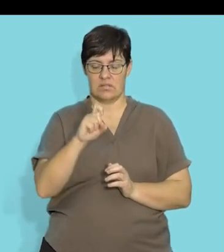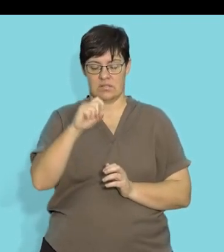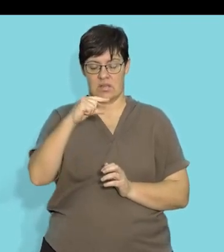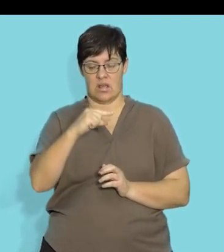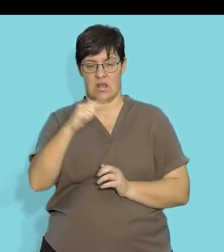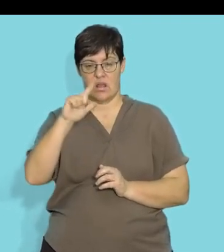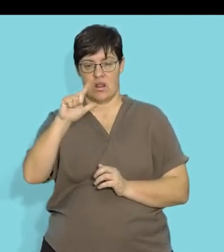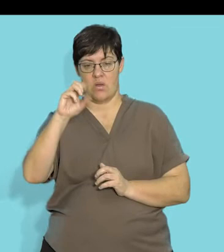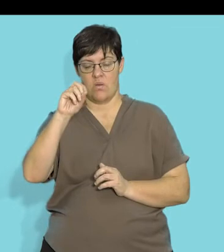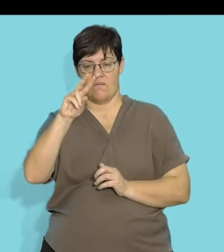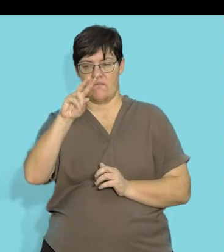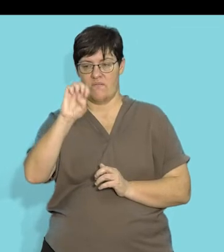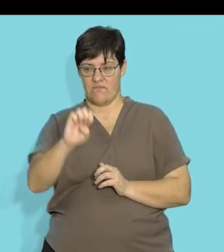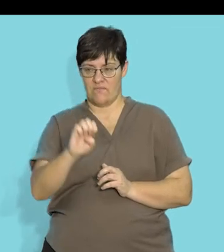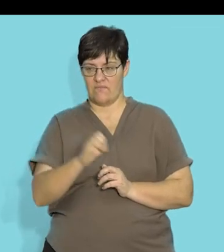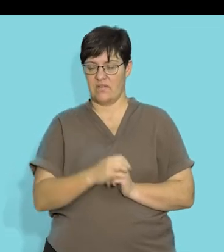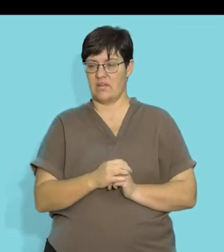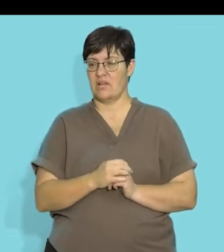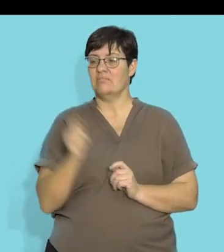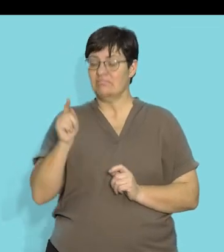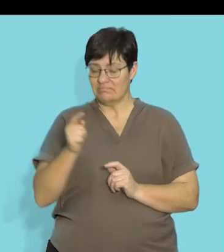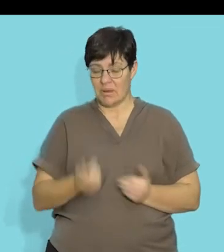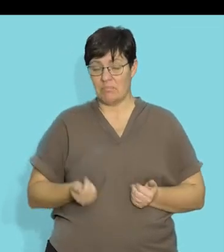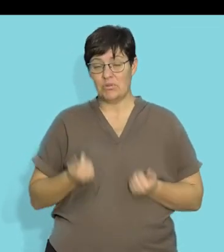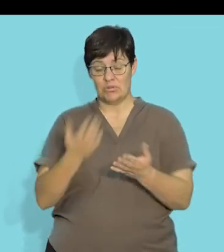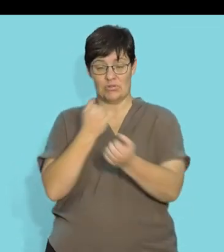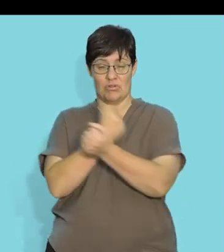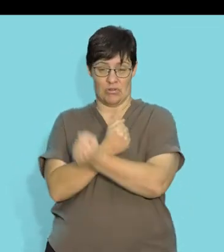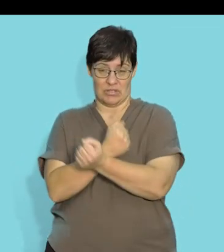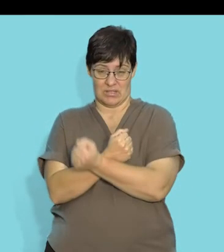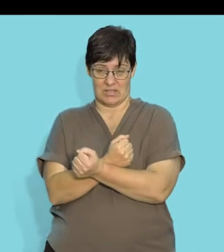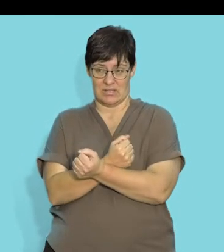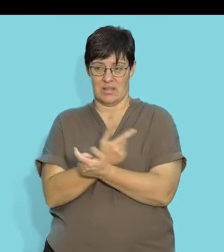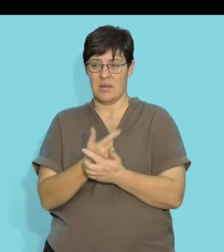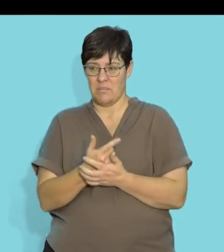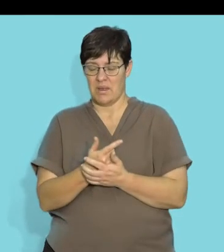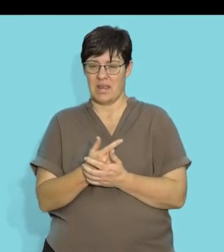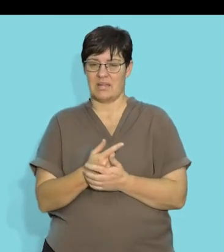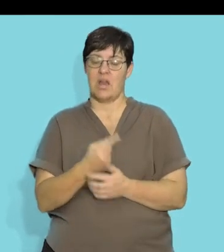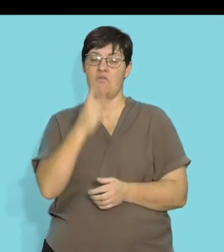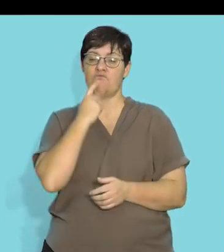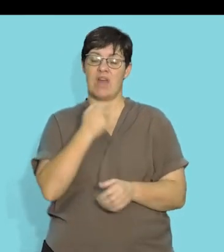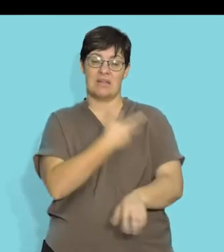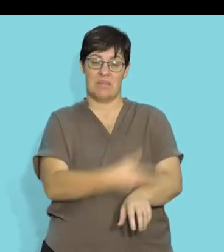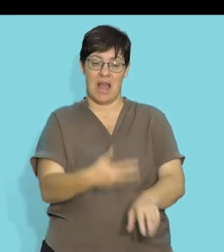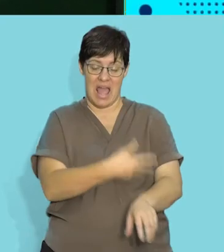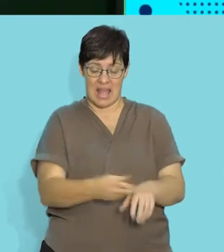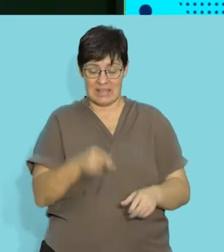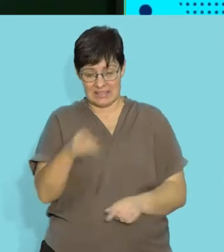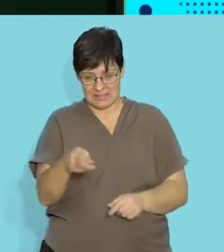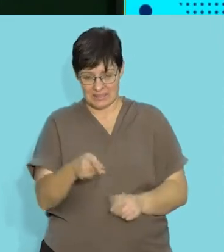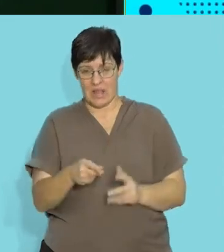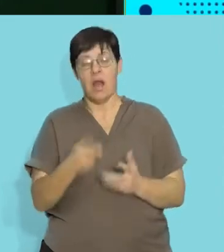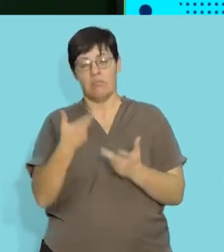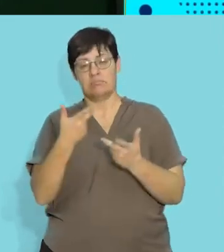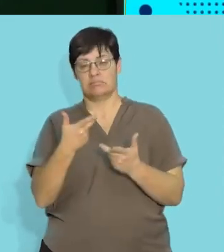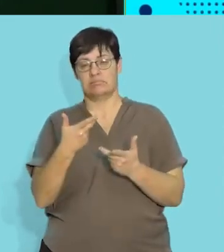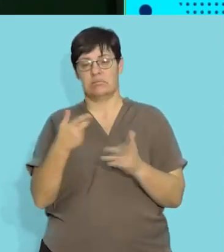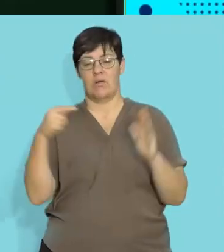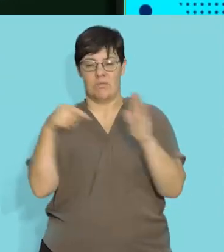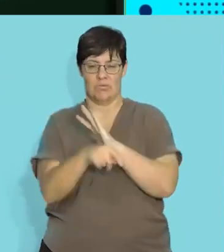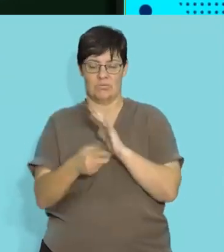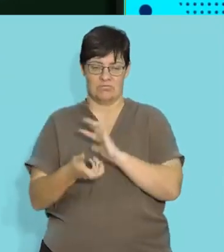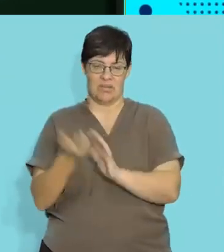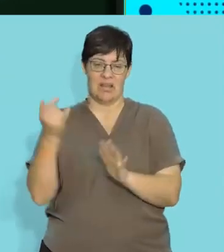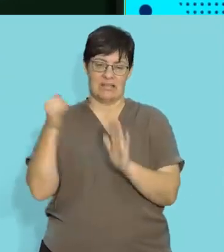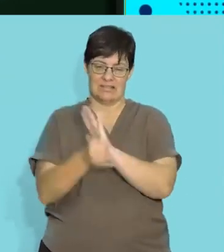It produces a toxic chemical which actually causes the breakdown of red blood cells in certain herbivores. So herbivores that would